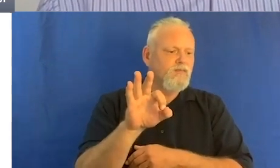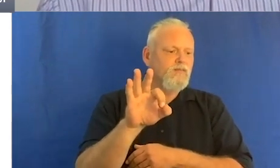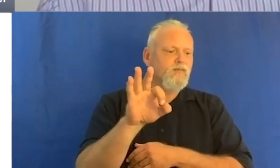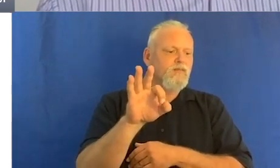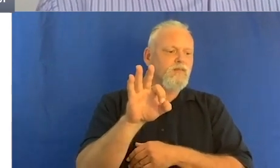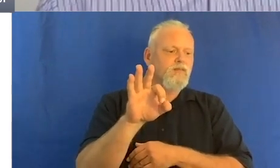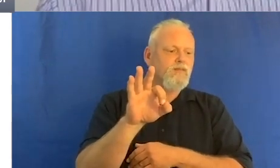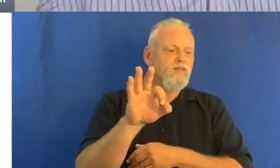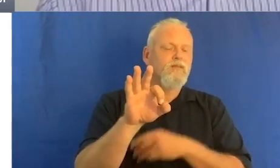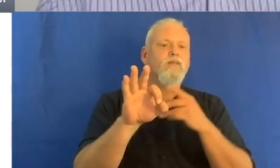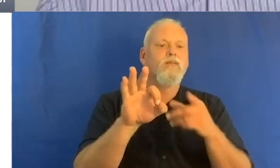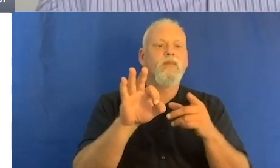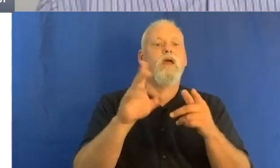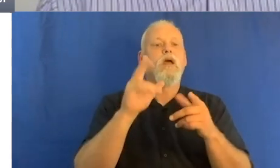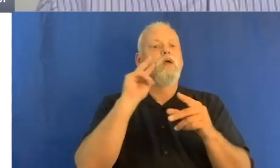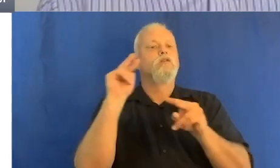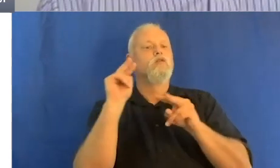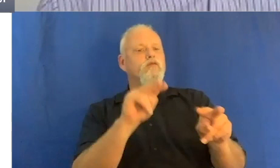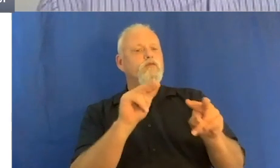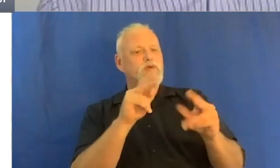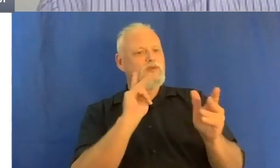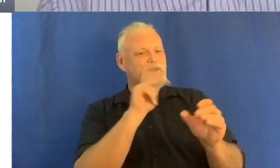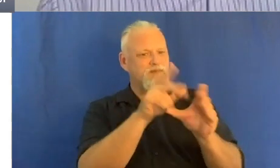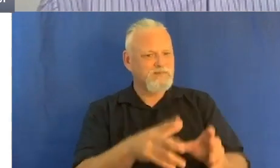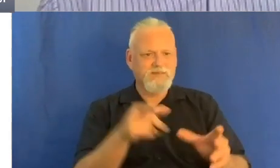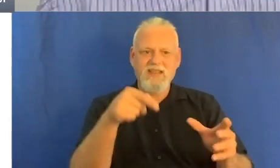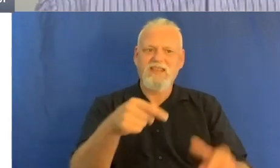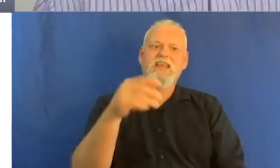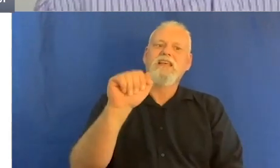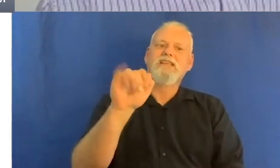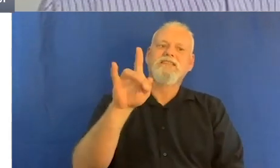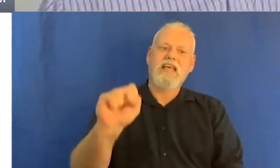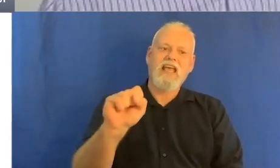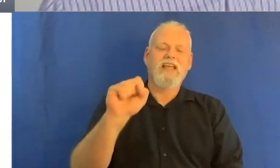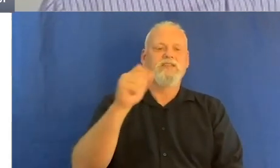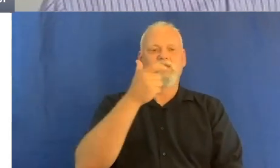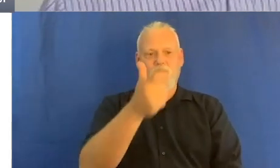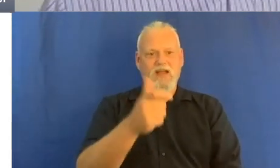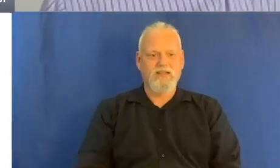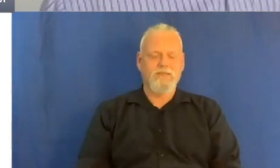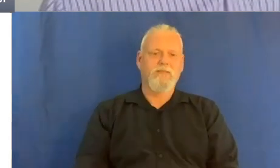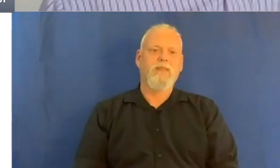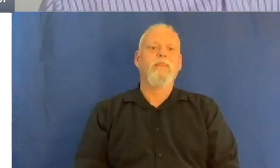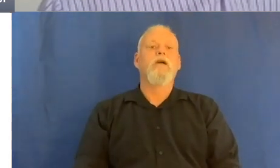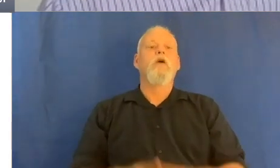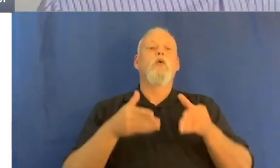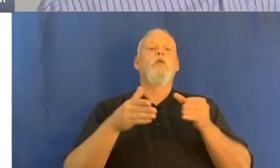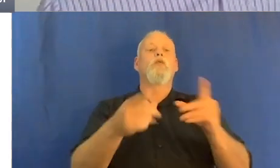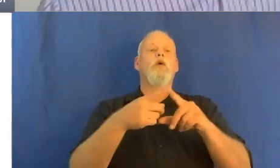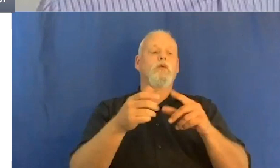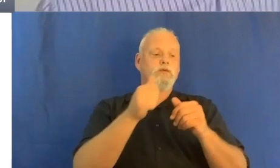planners, and to you, the participants in this AIDSWatch and road to resiliency,